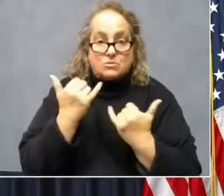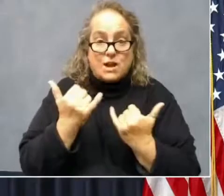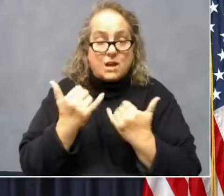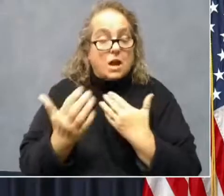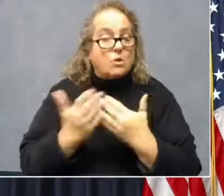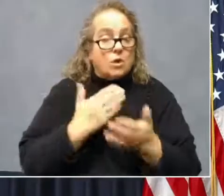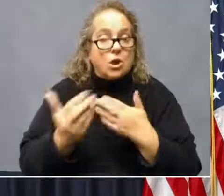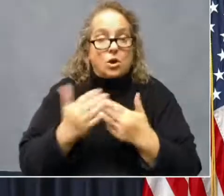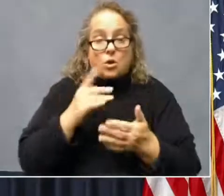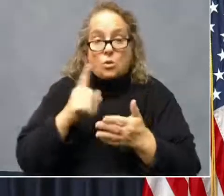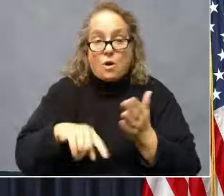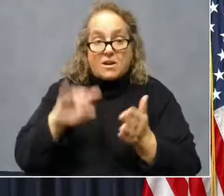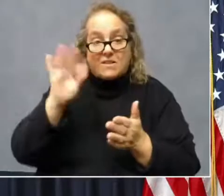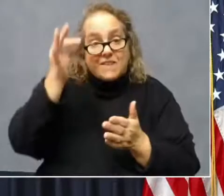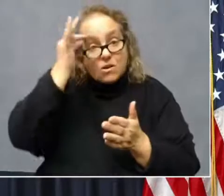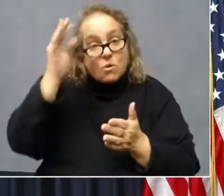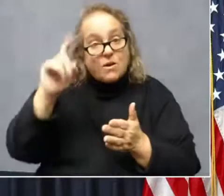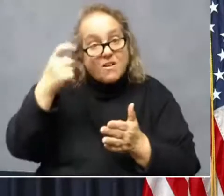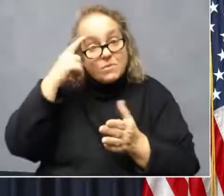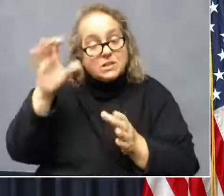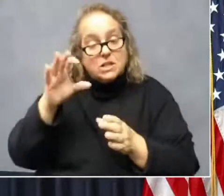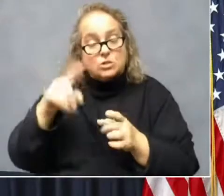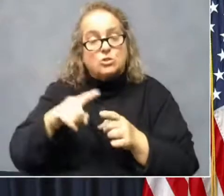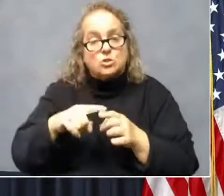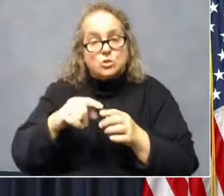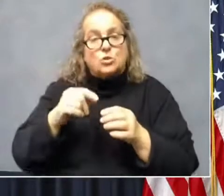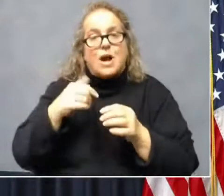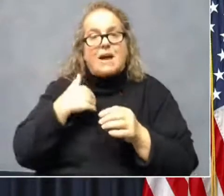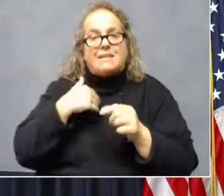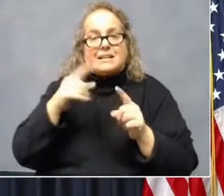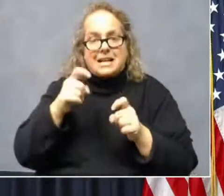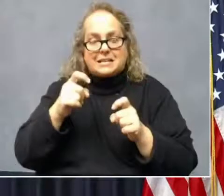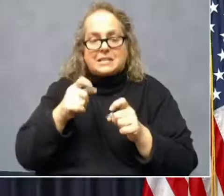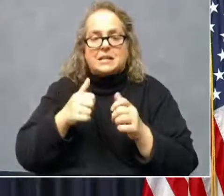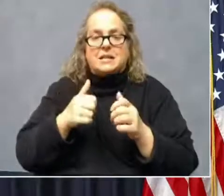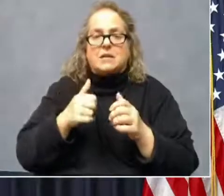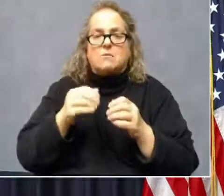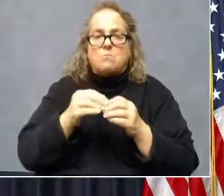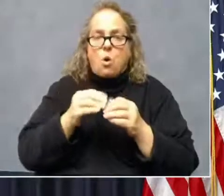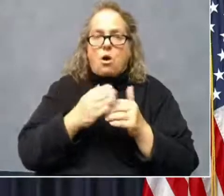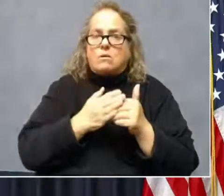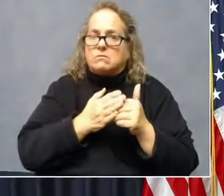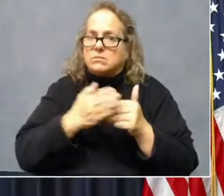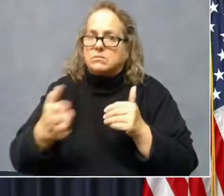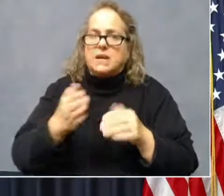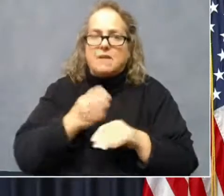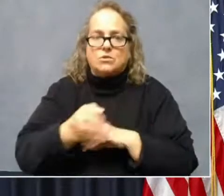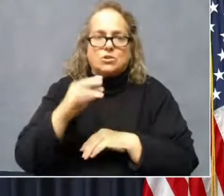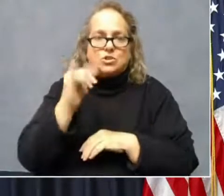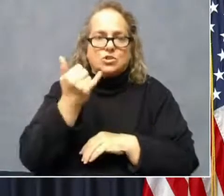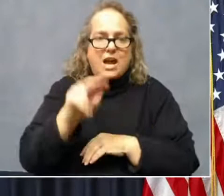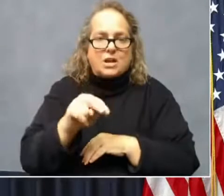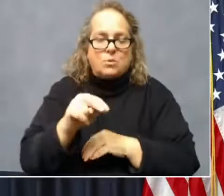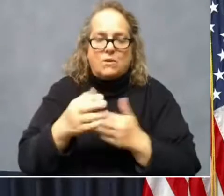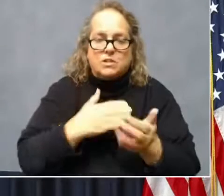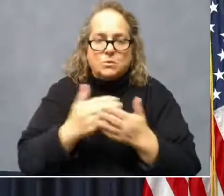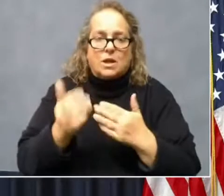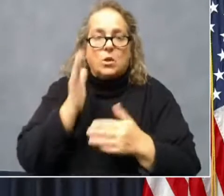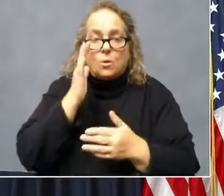does, to extend testing through January as well. It's going to be hard. It's going to be a budget hit on one of my